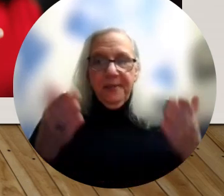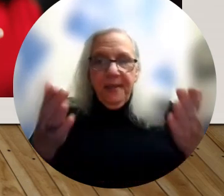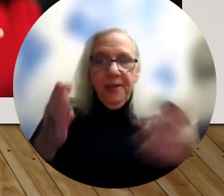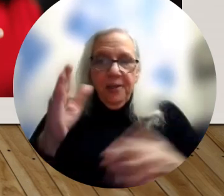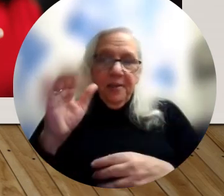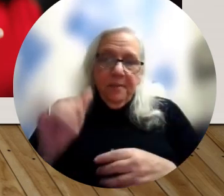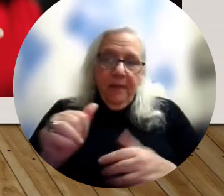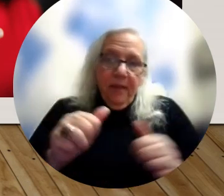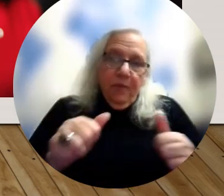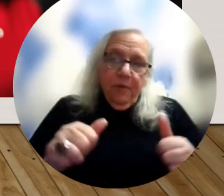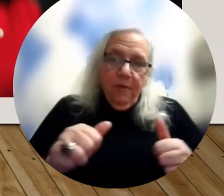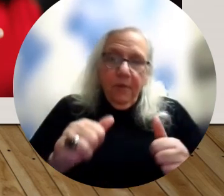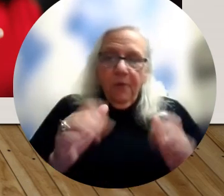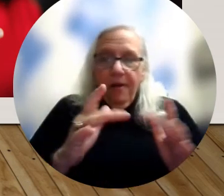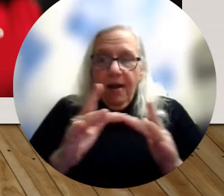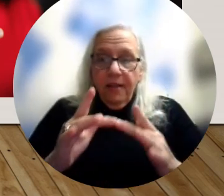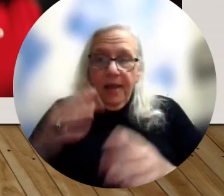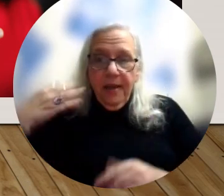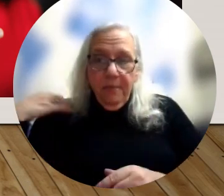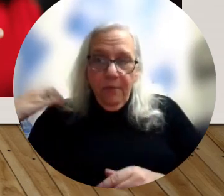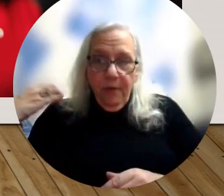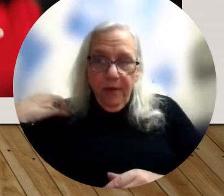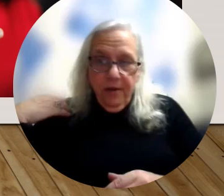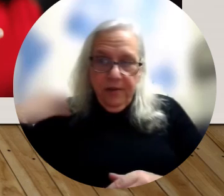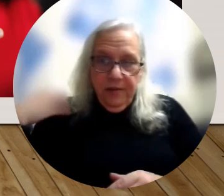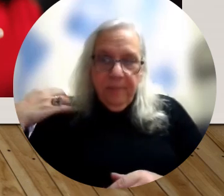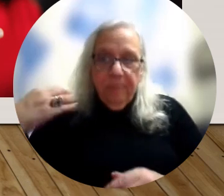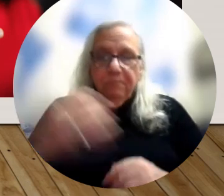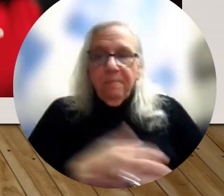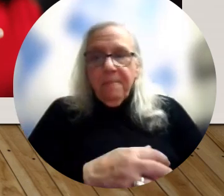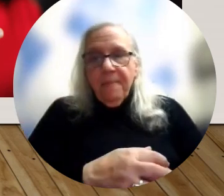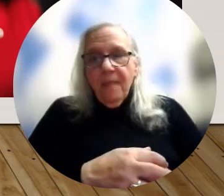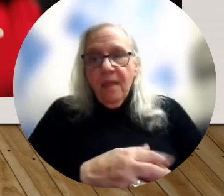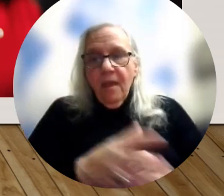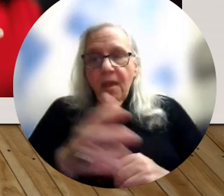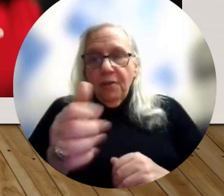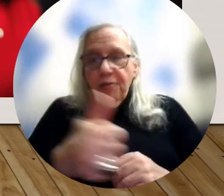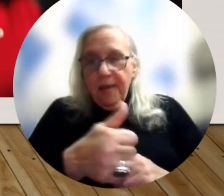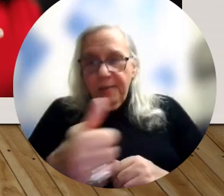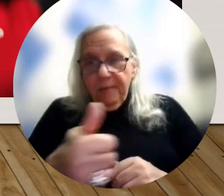career presentations by local or online employers,